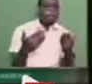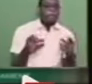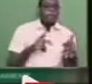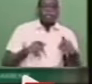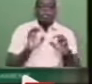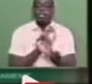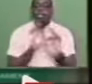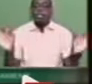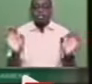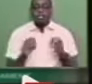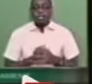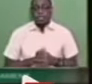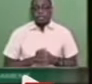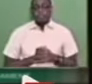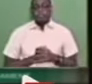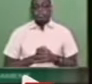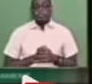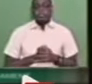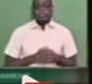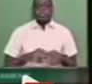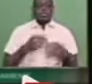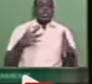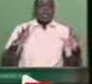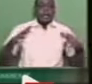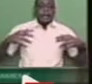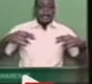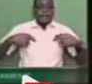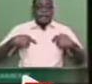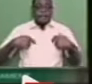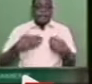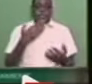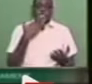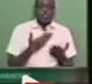implementation and a deficit of delivery. But they are not